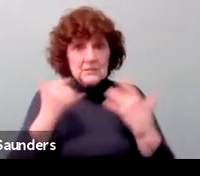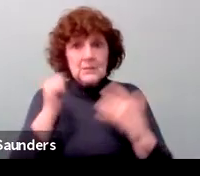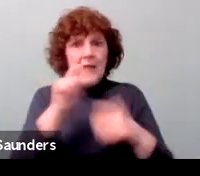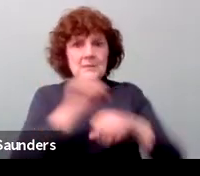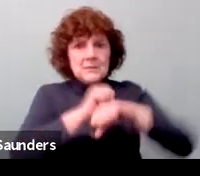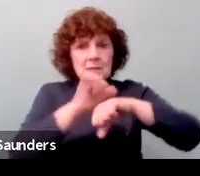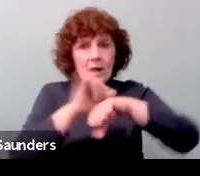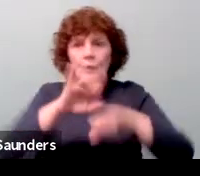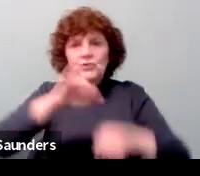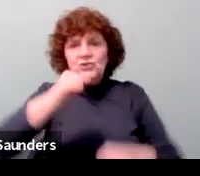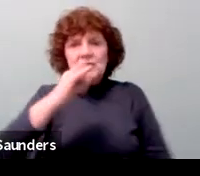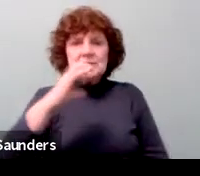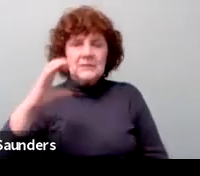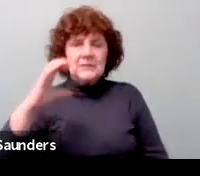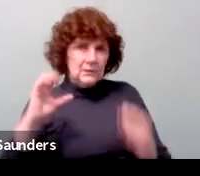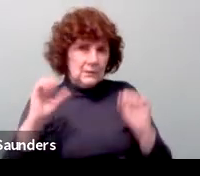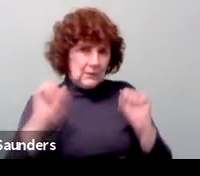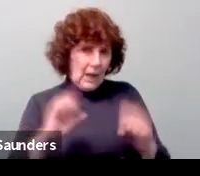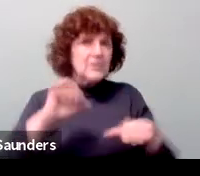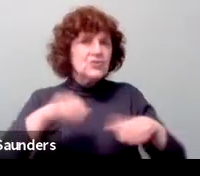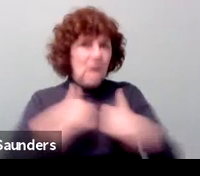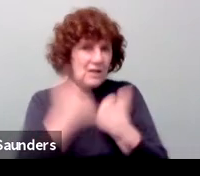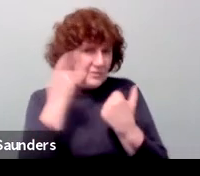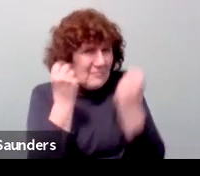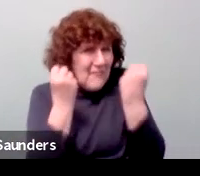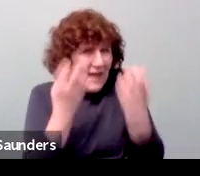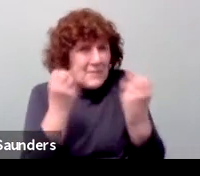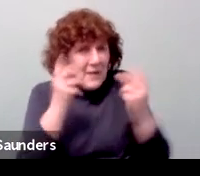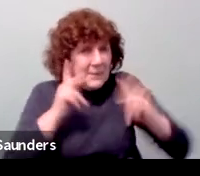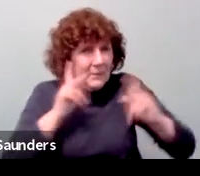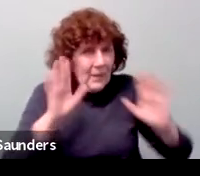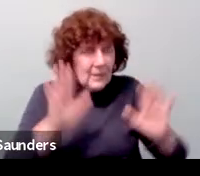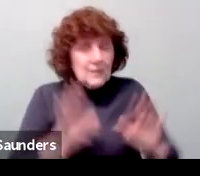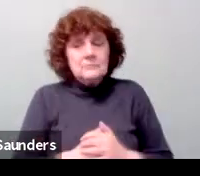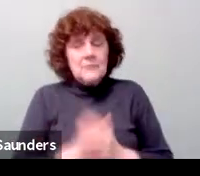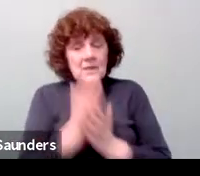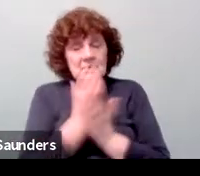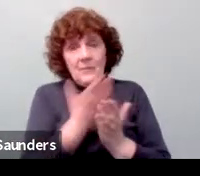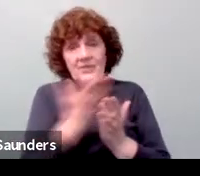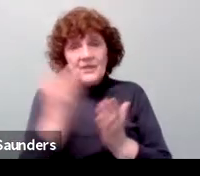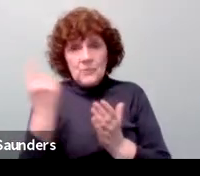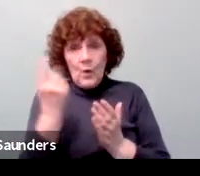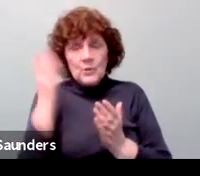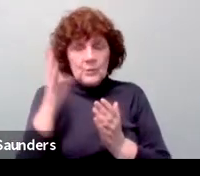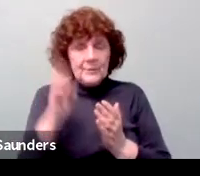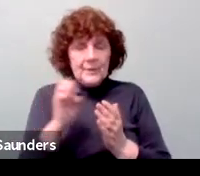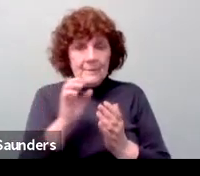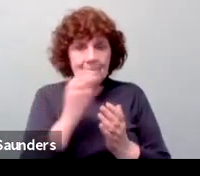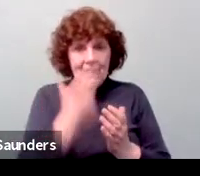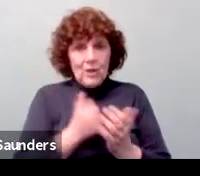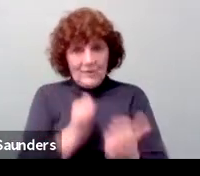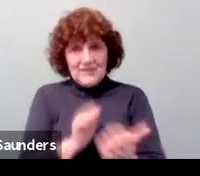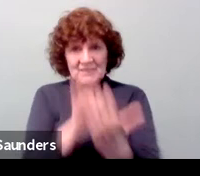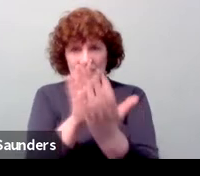or a JCC can be challenging. Now, some things will always be better in person.